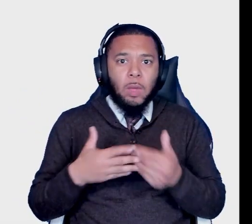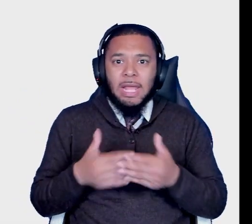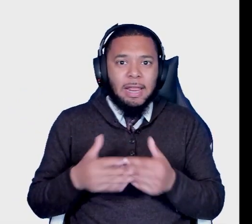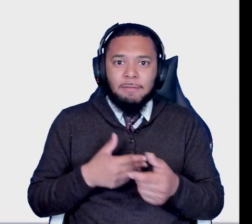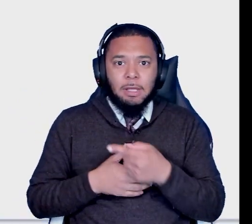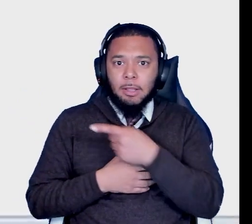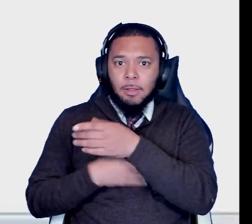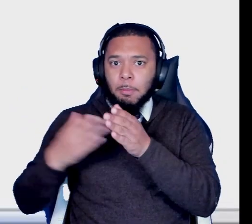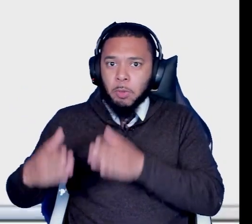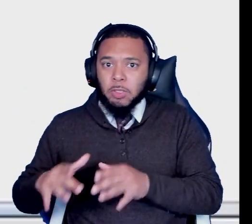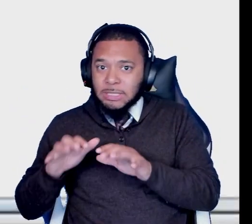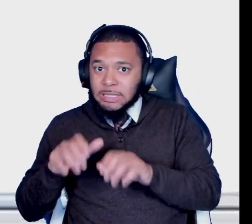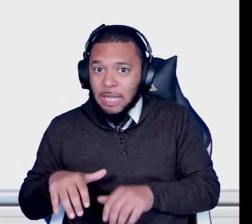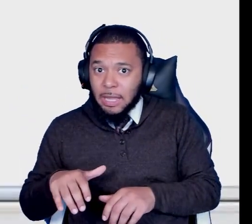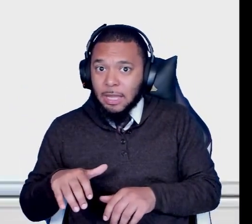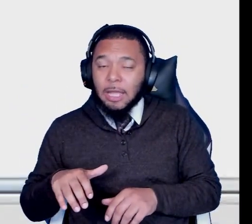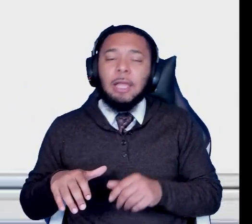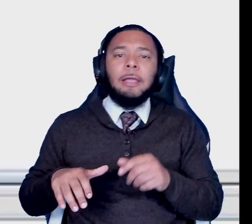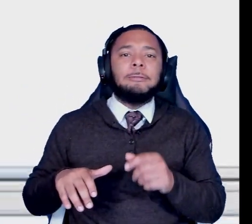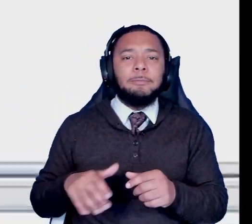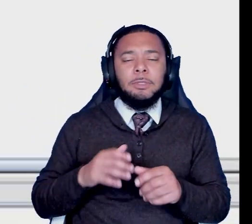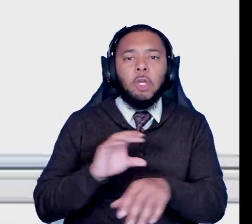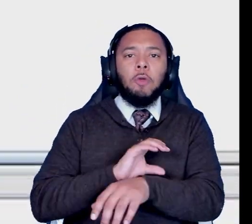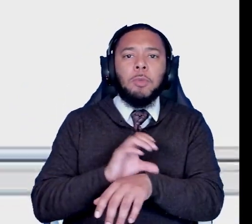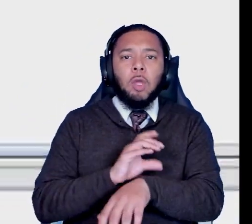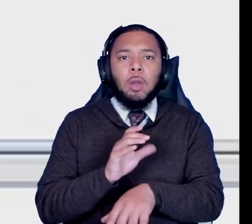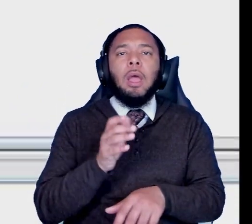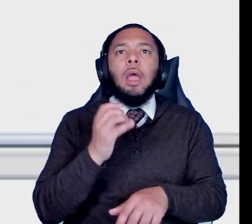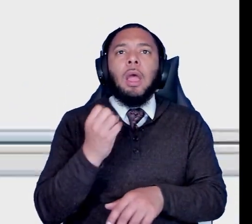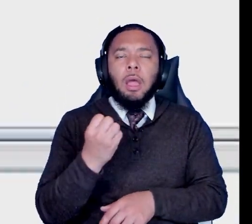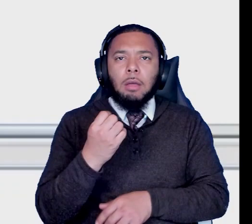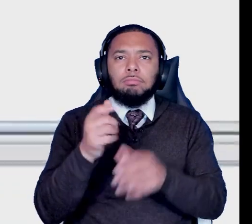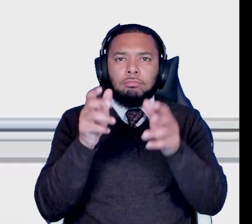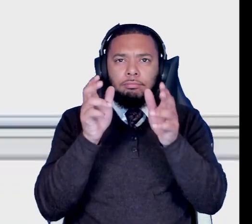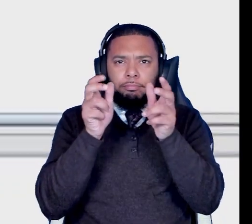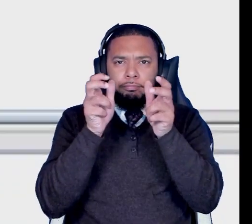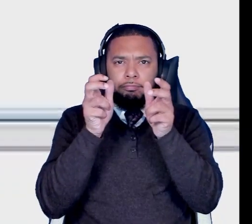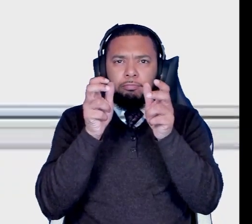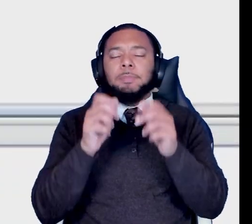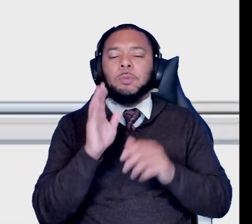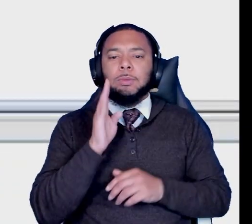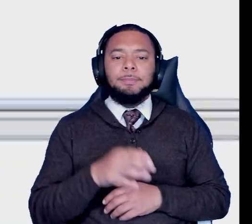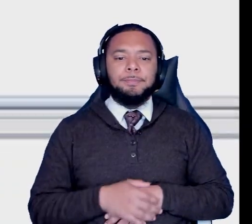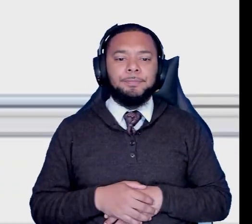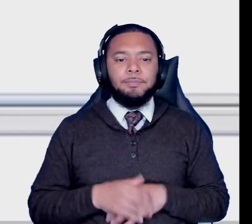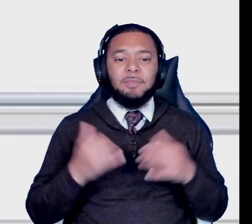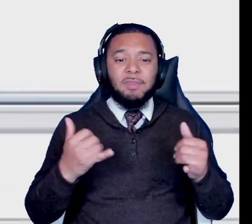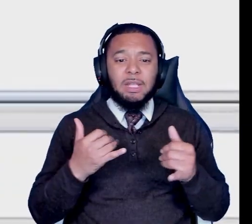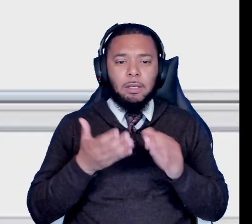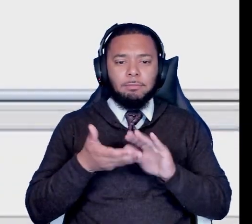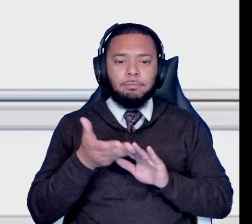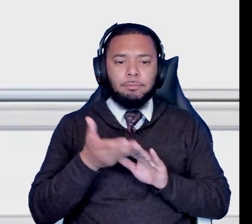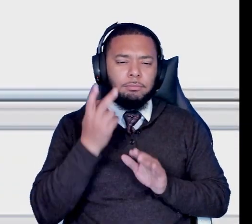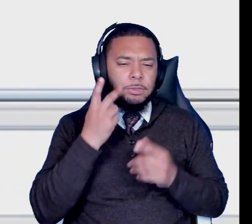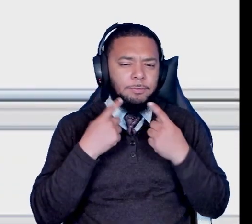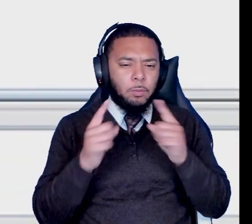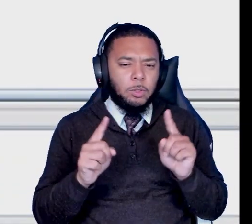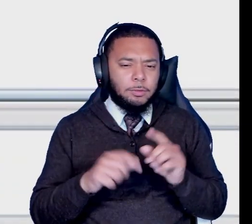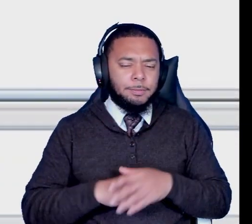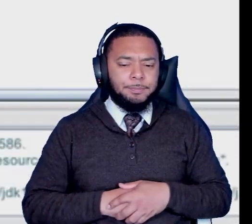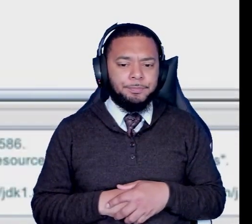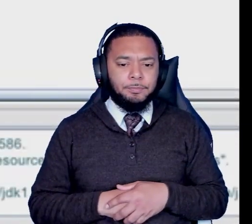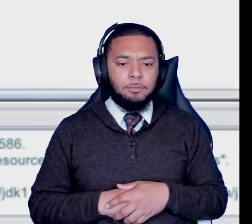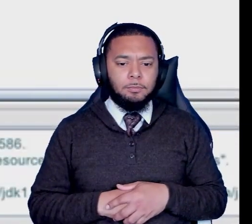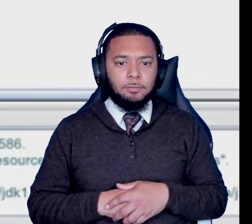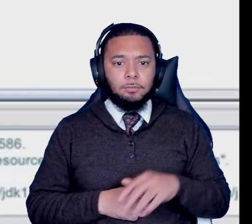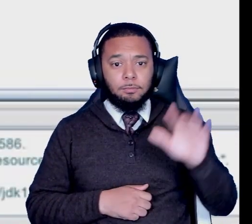in. So that's how I can ask for the name. I'm going to run this just to see if it works. So if I